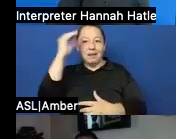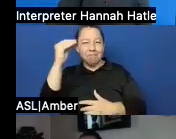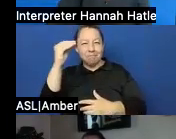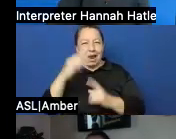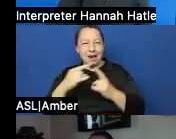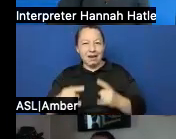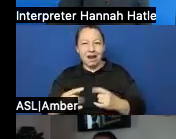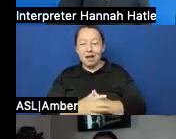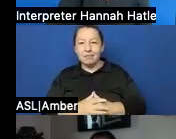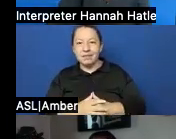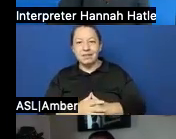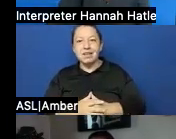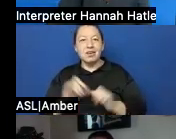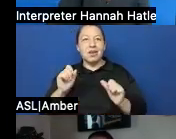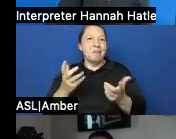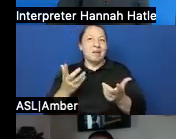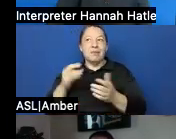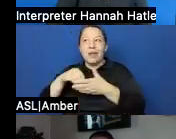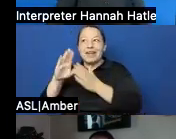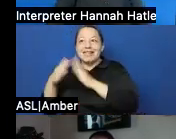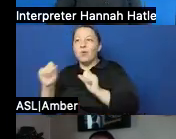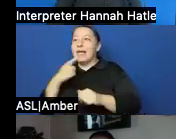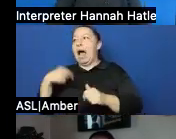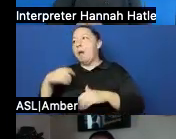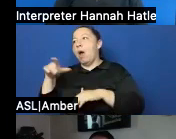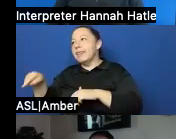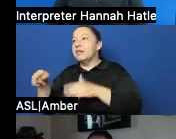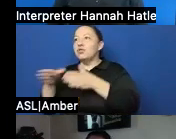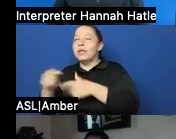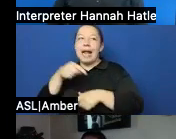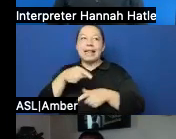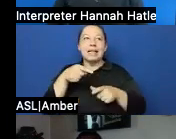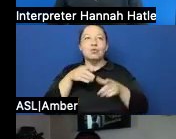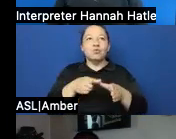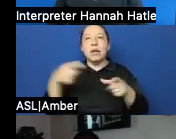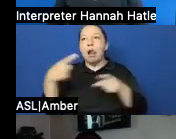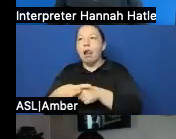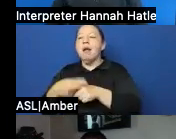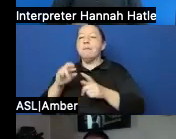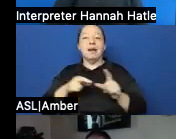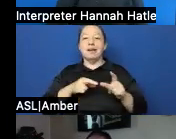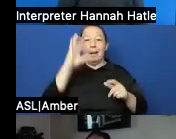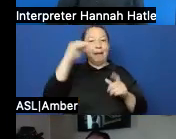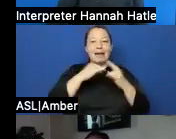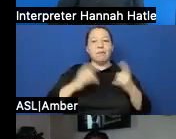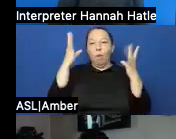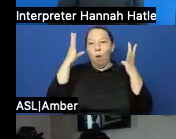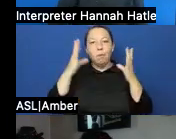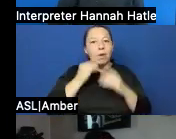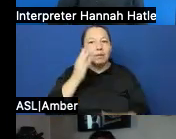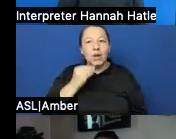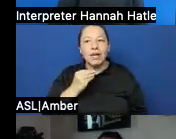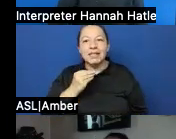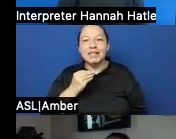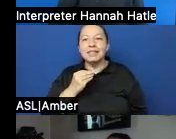this street. With man camps in the middle of the field. It was a horrible experience. And it was really difficult for tribal